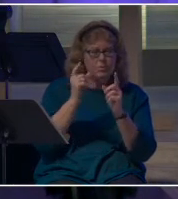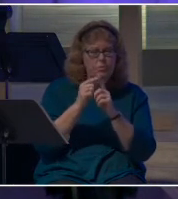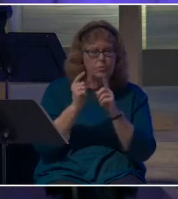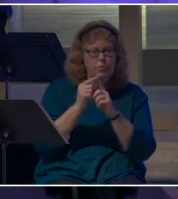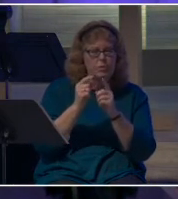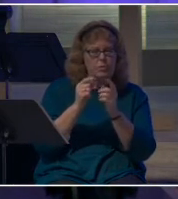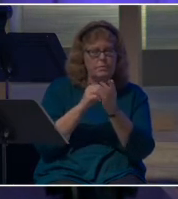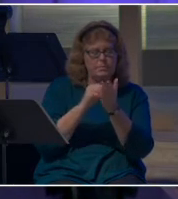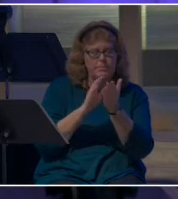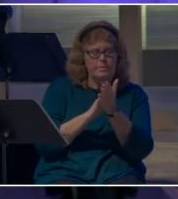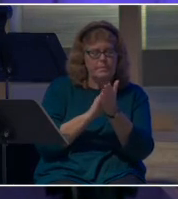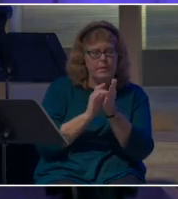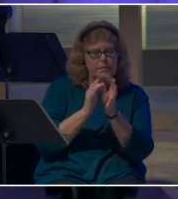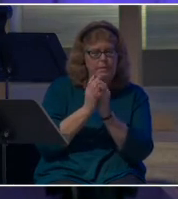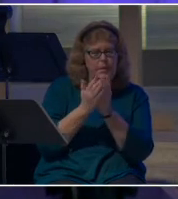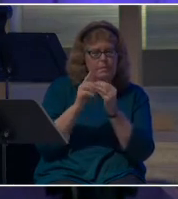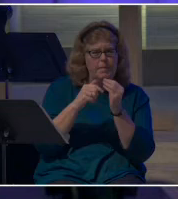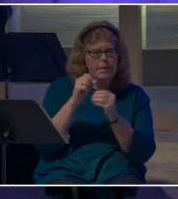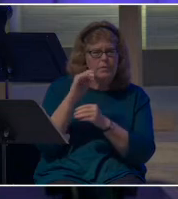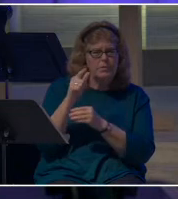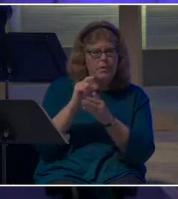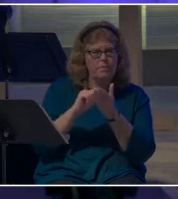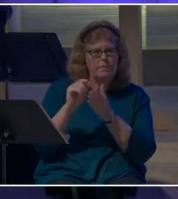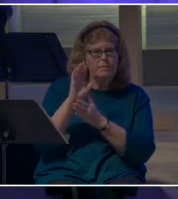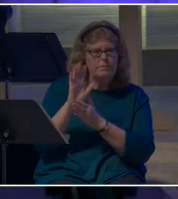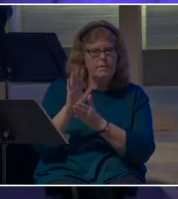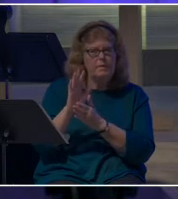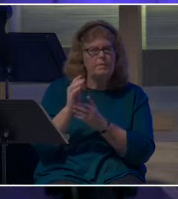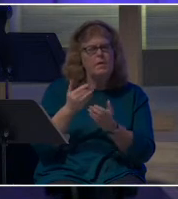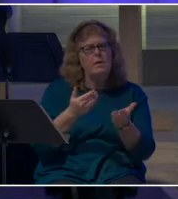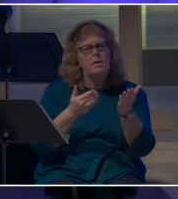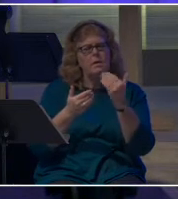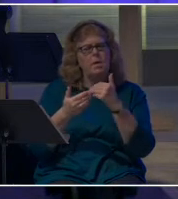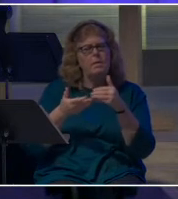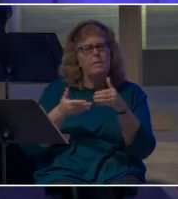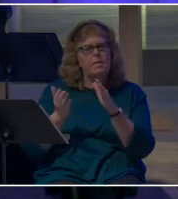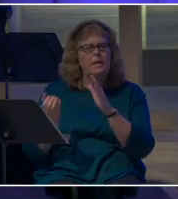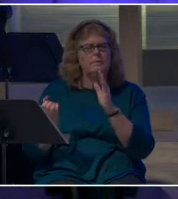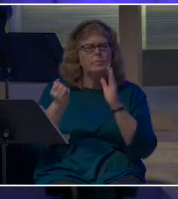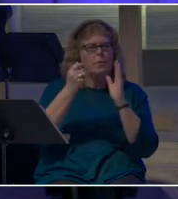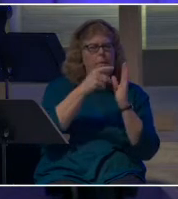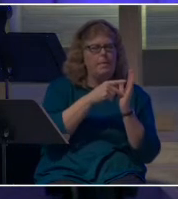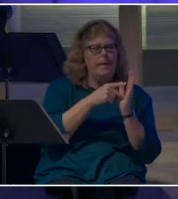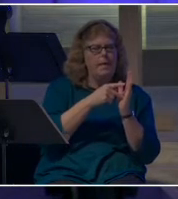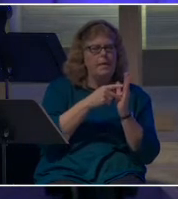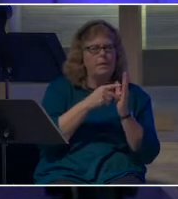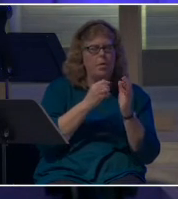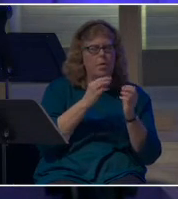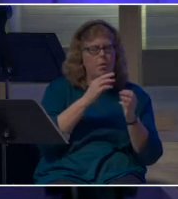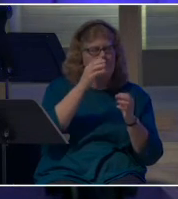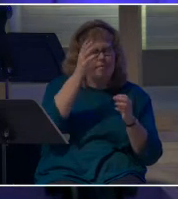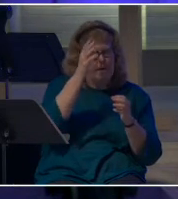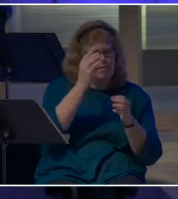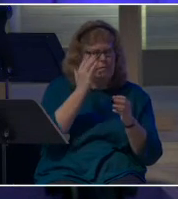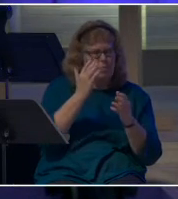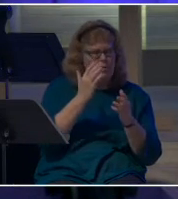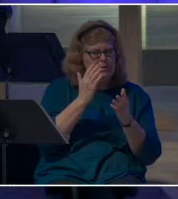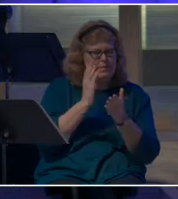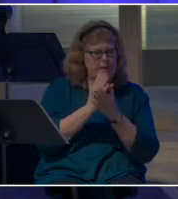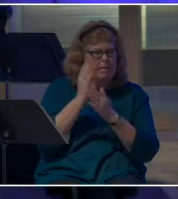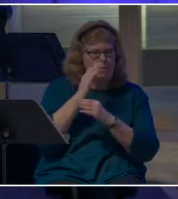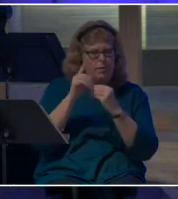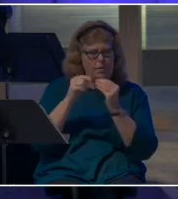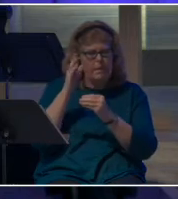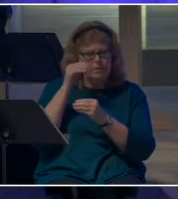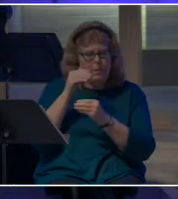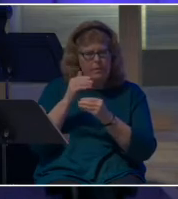words recorded of Saul. Verse 5, come, let us go back, lest my father cease to care about the donkeys